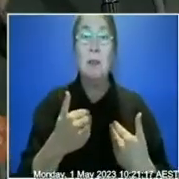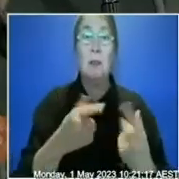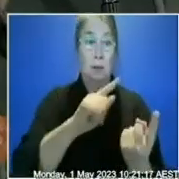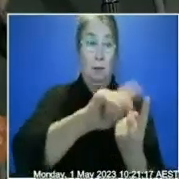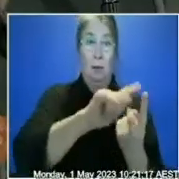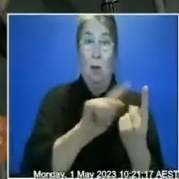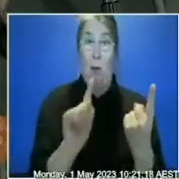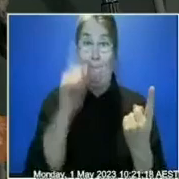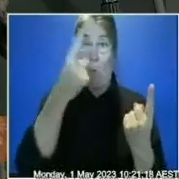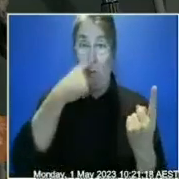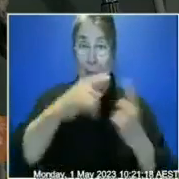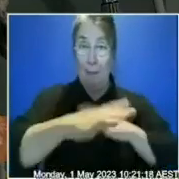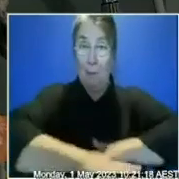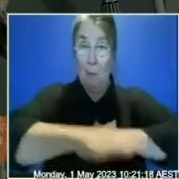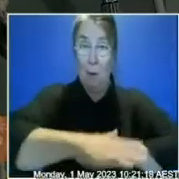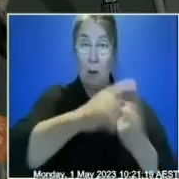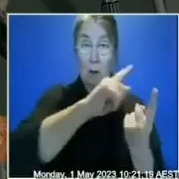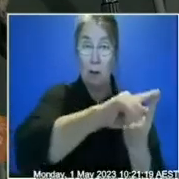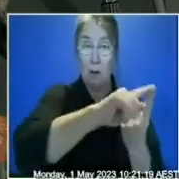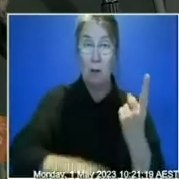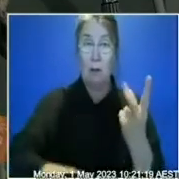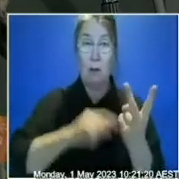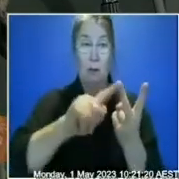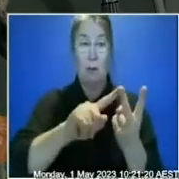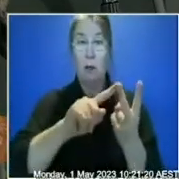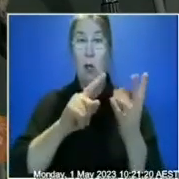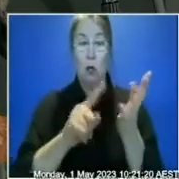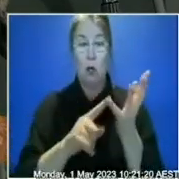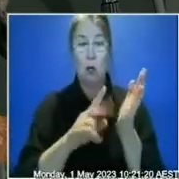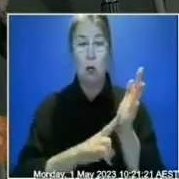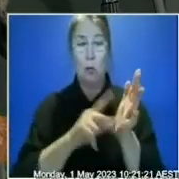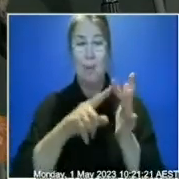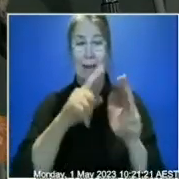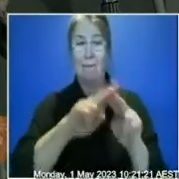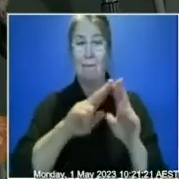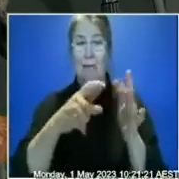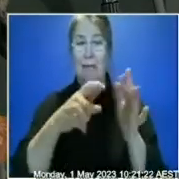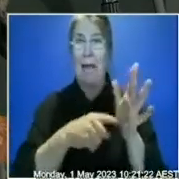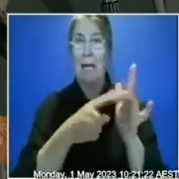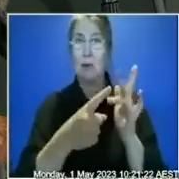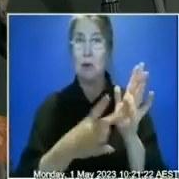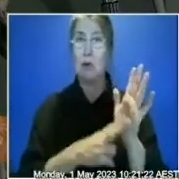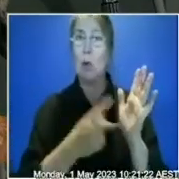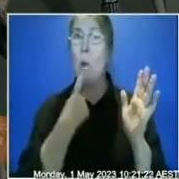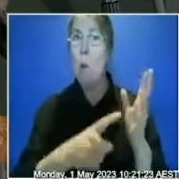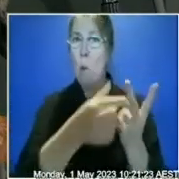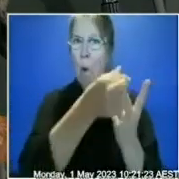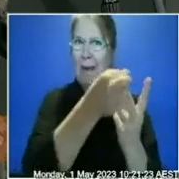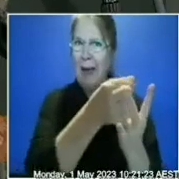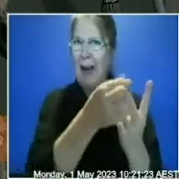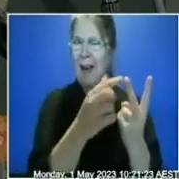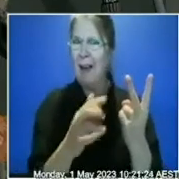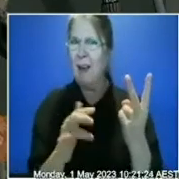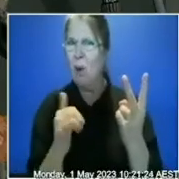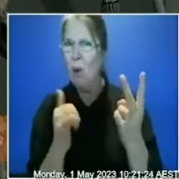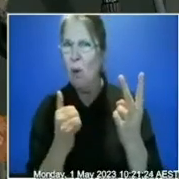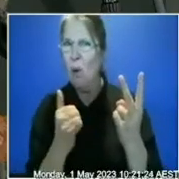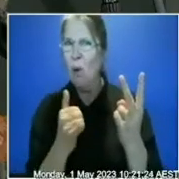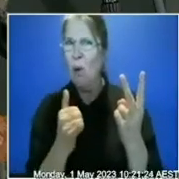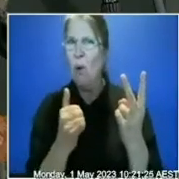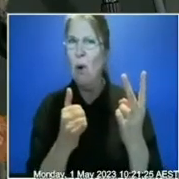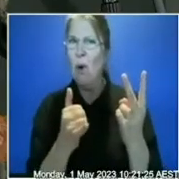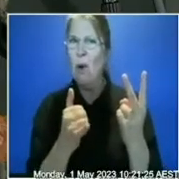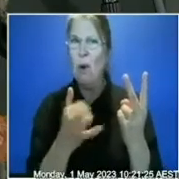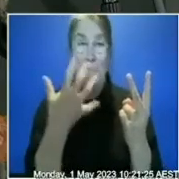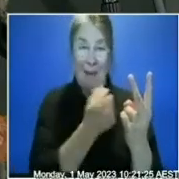equal? What is it the same? But also, how long would it take if somebody wasn't on one of those reunification orders?